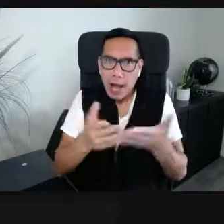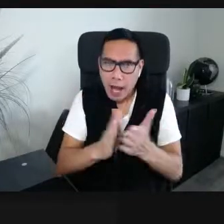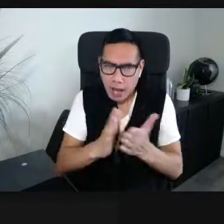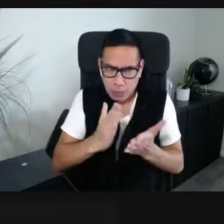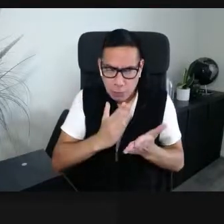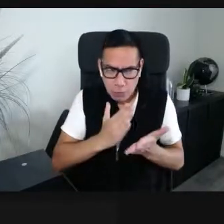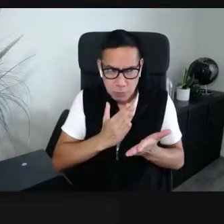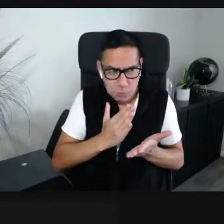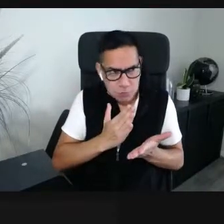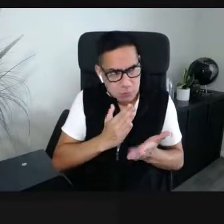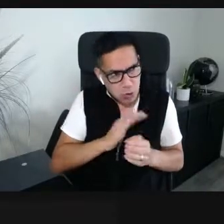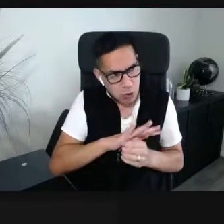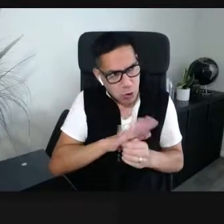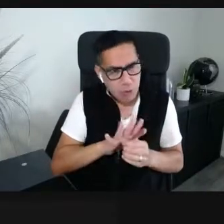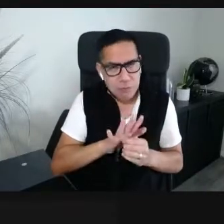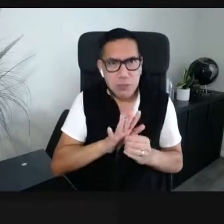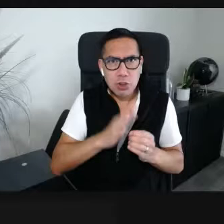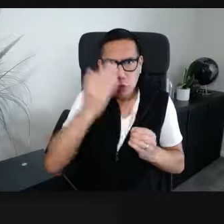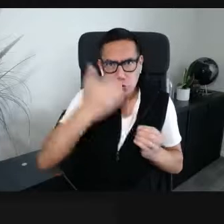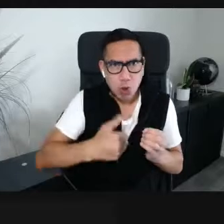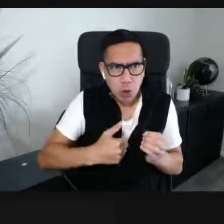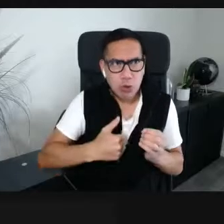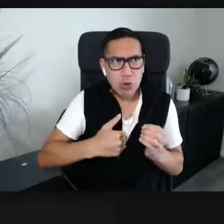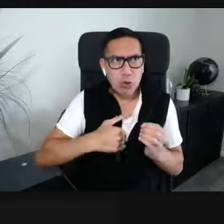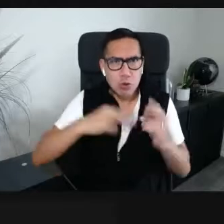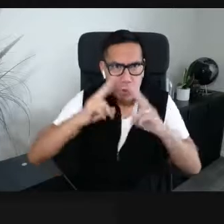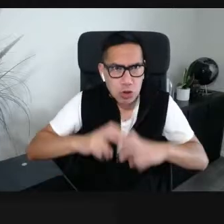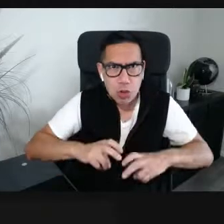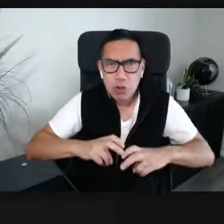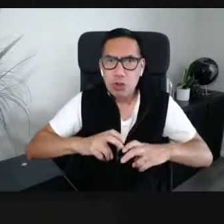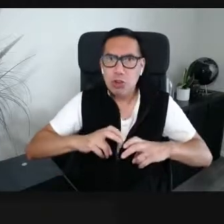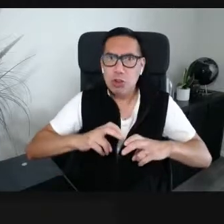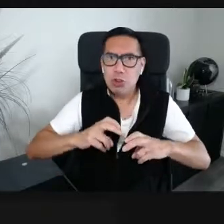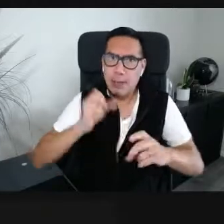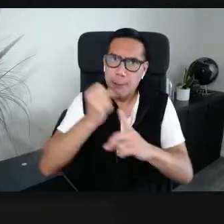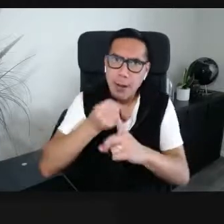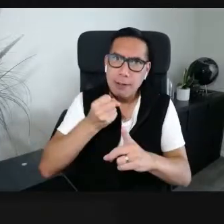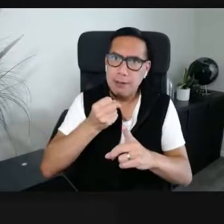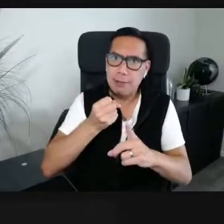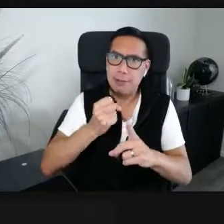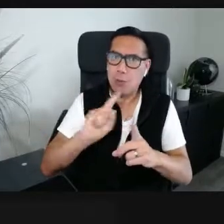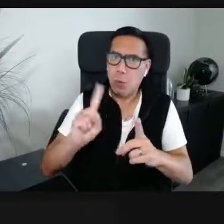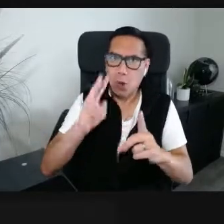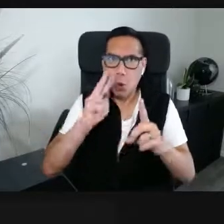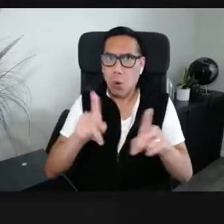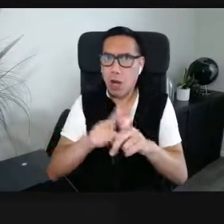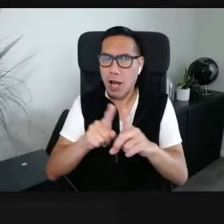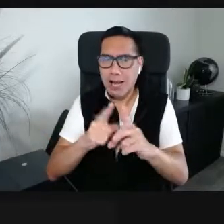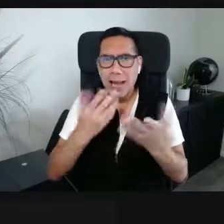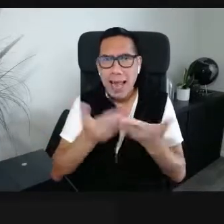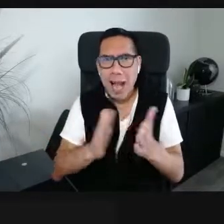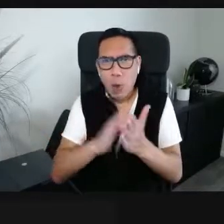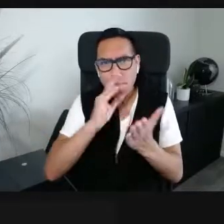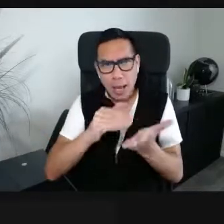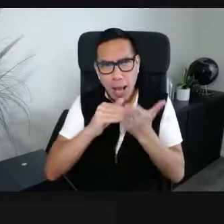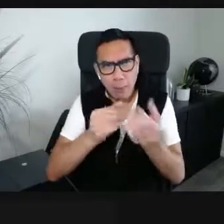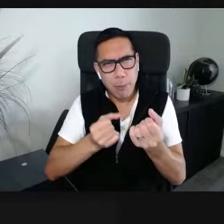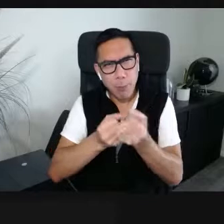you, what living with stroke is like, and what we should be doing in our research. So please join in the